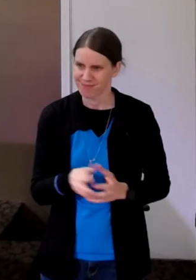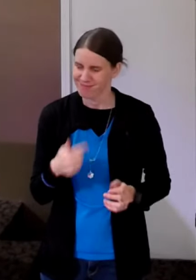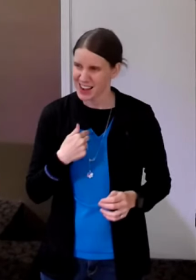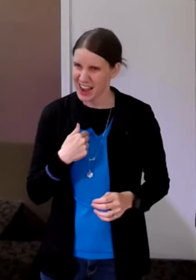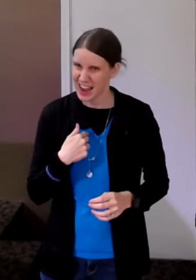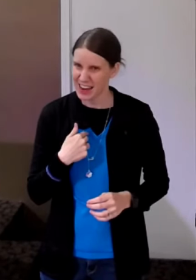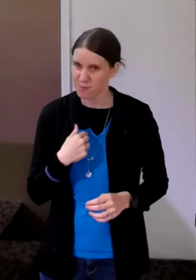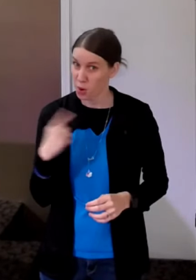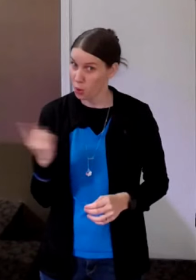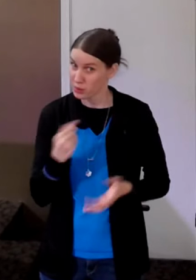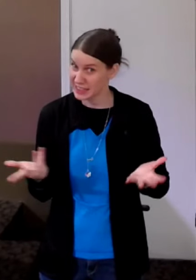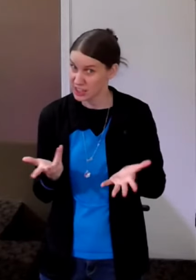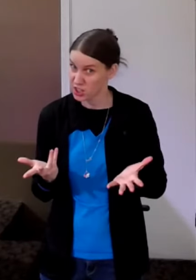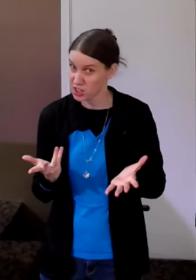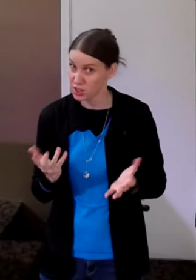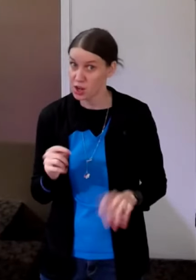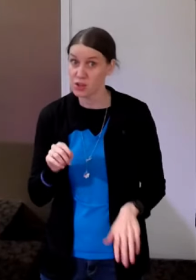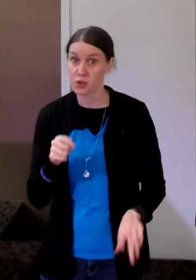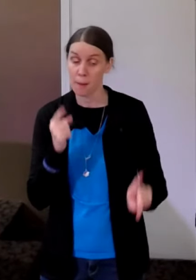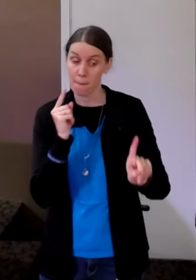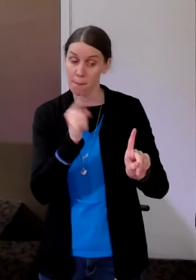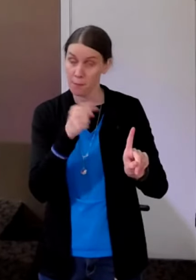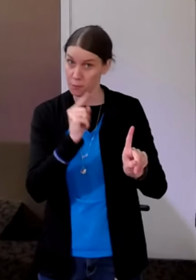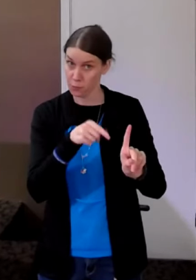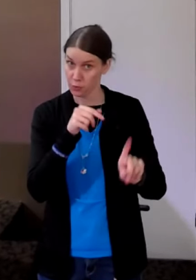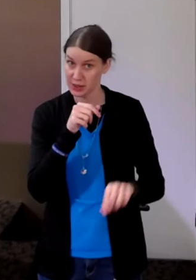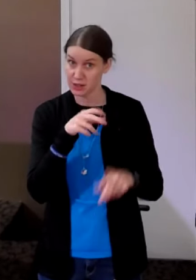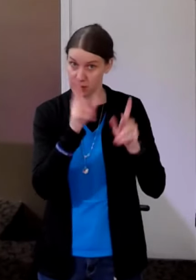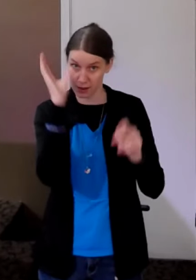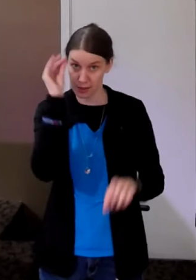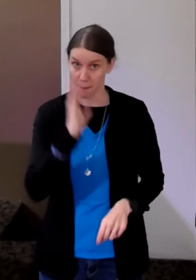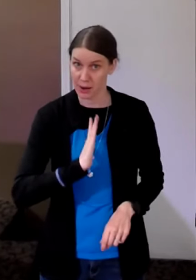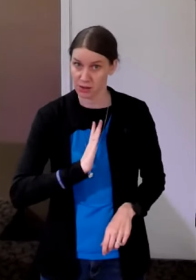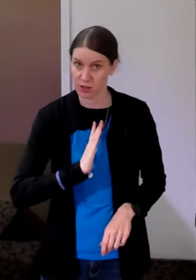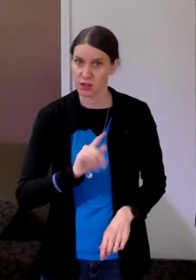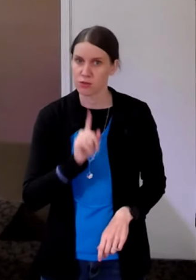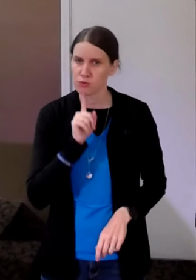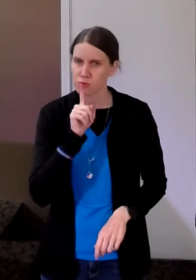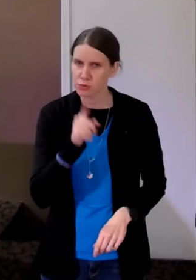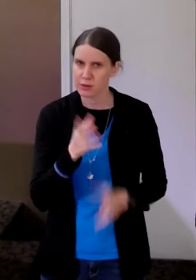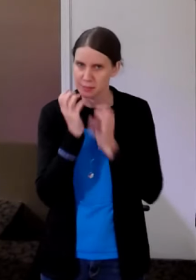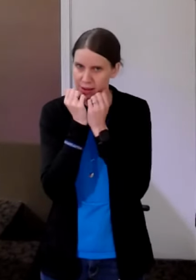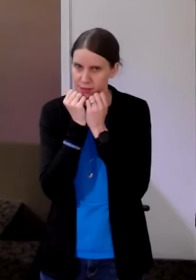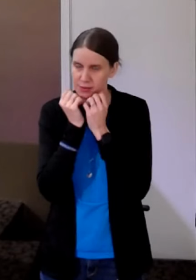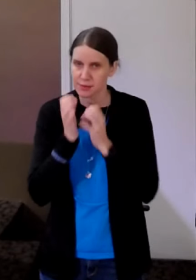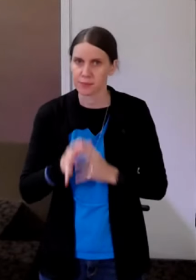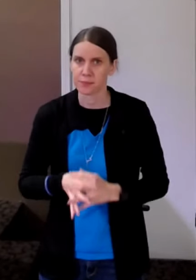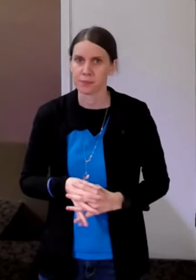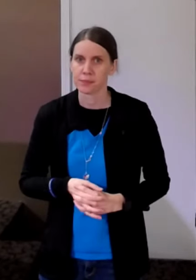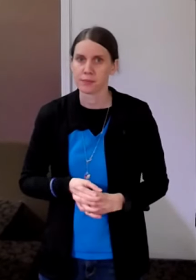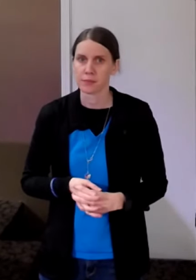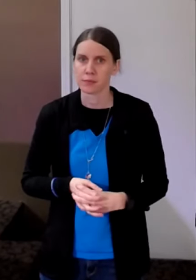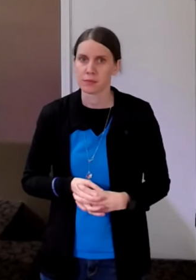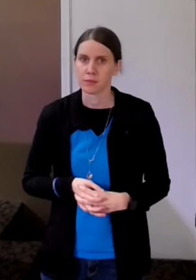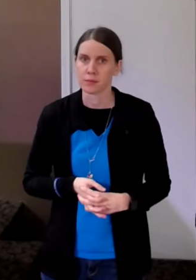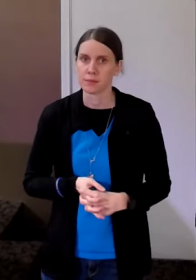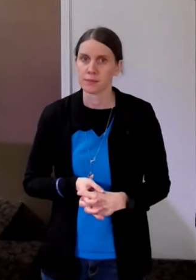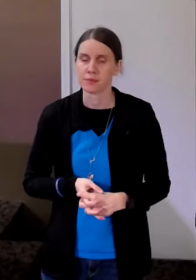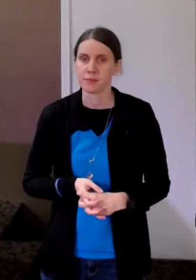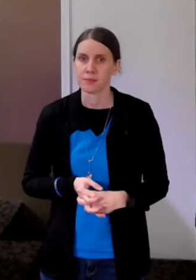just here to point you to the one that really matters.